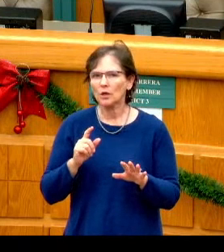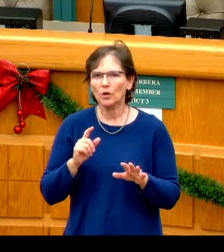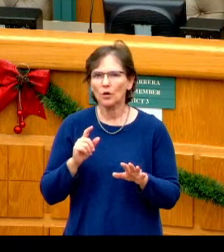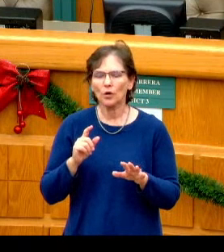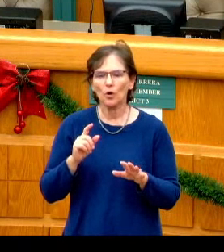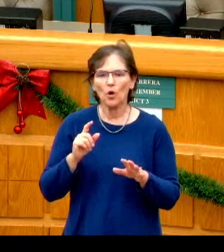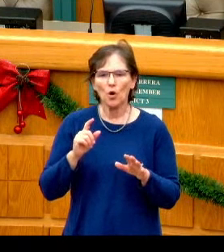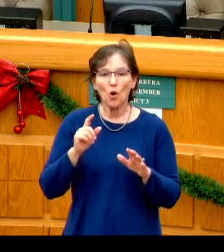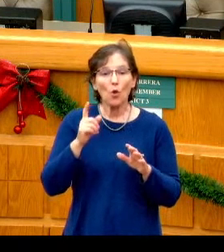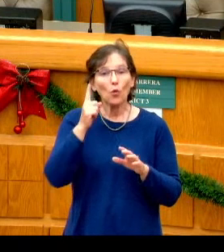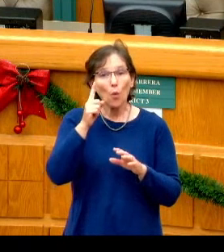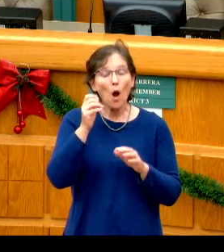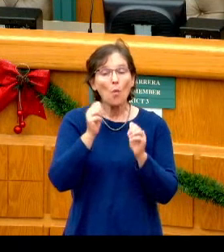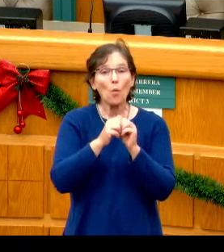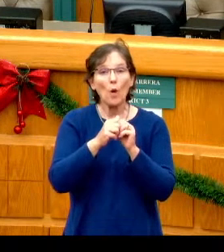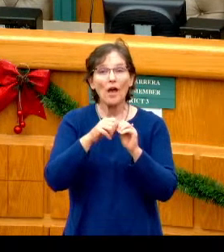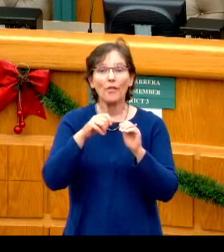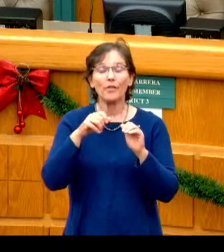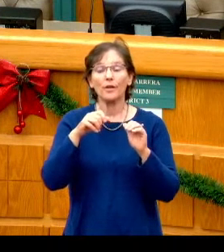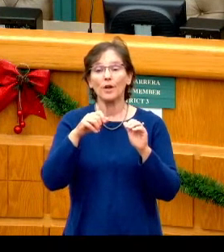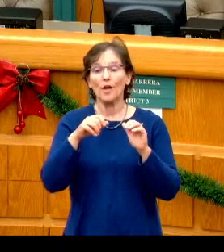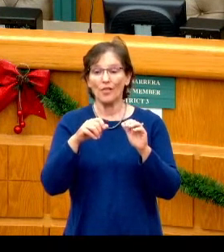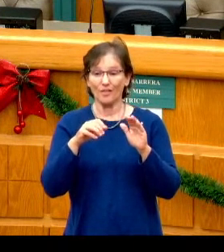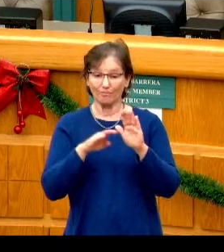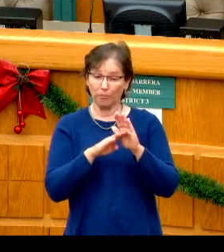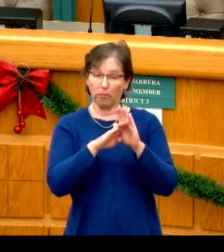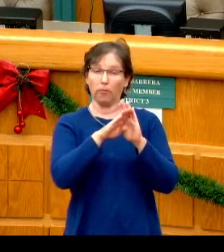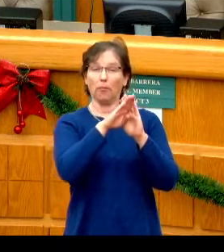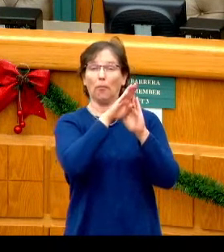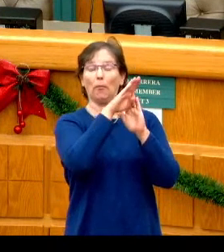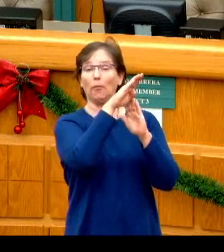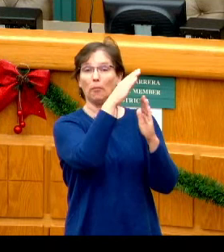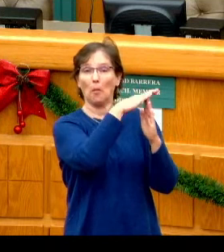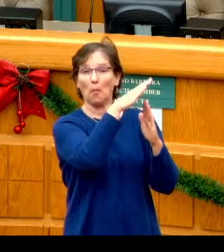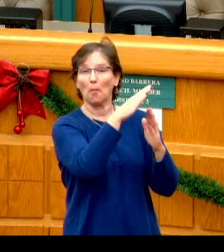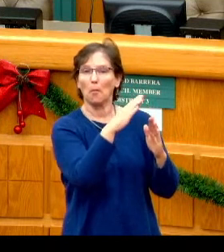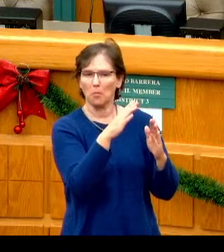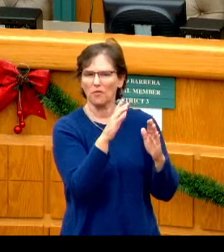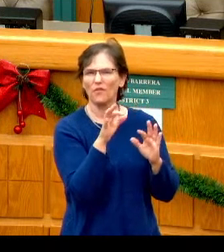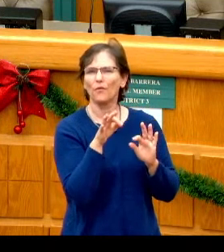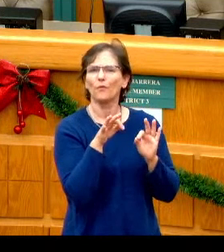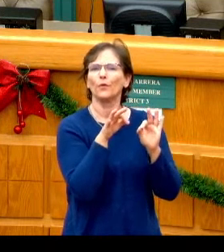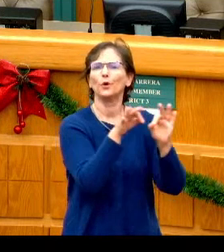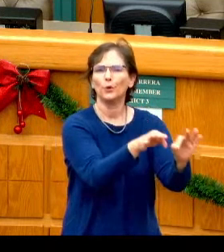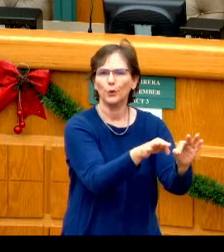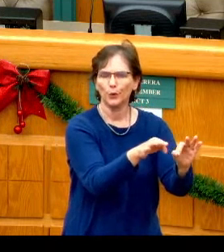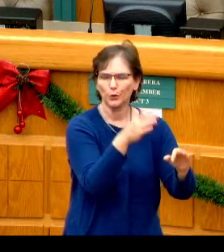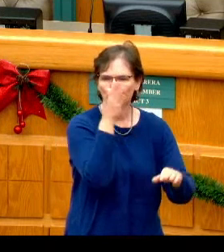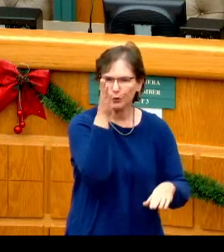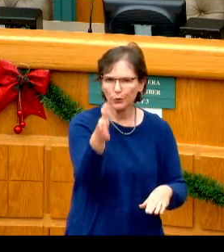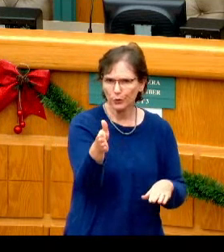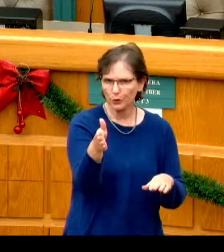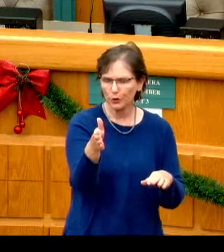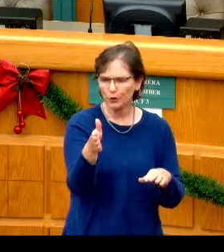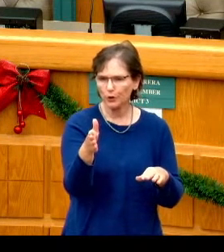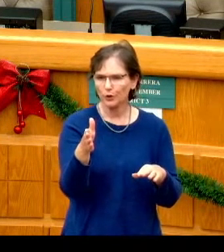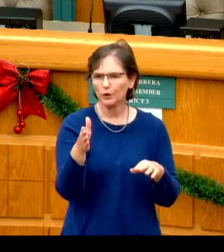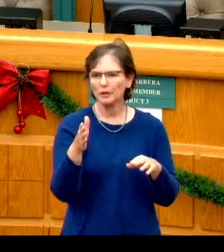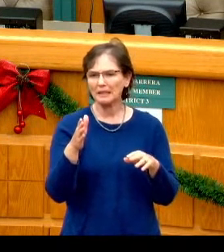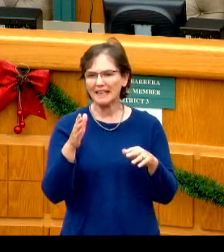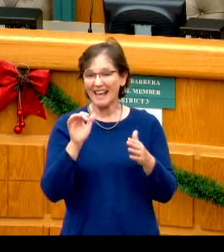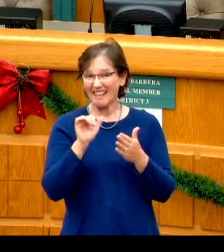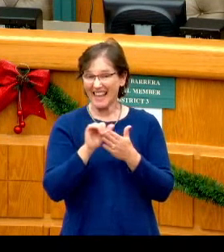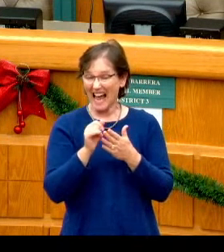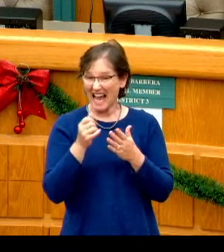that's farther into the future. This results in our projection of the transition from 75% capacity to